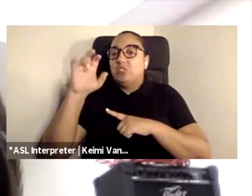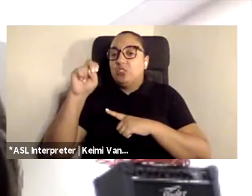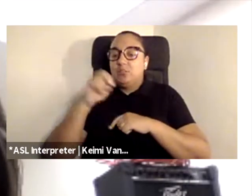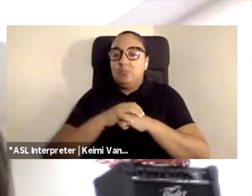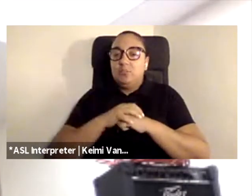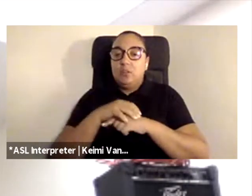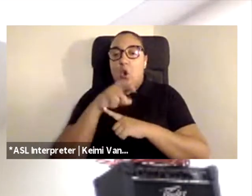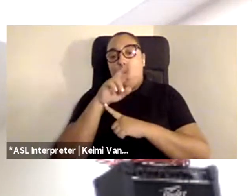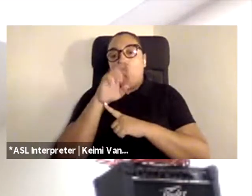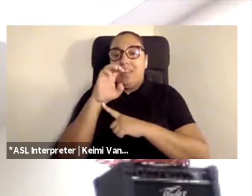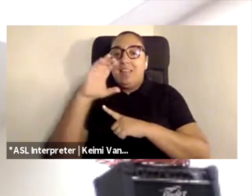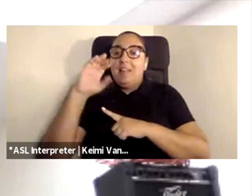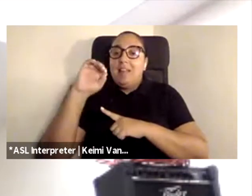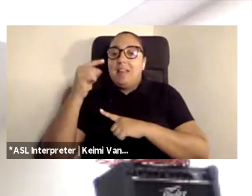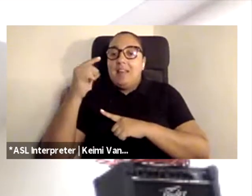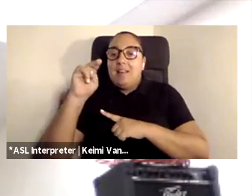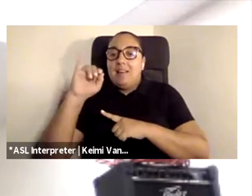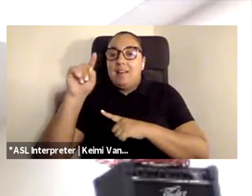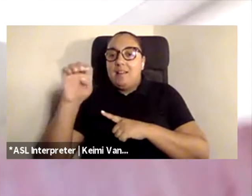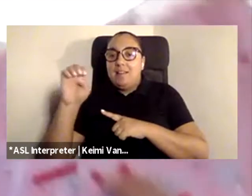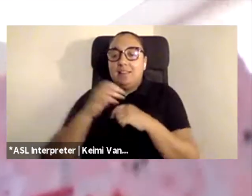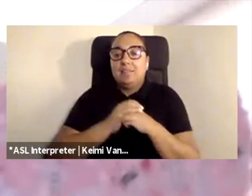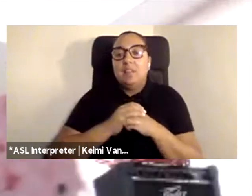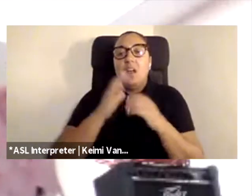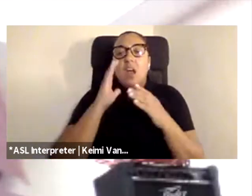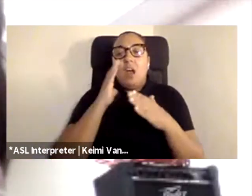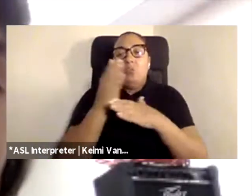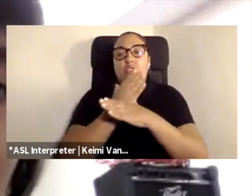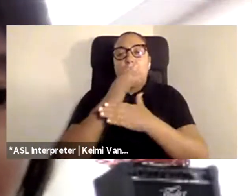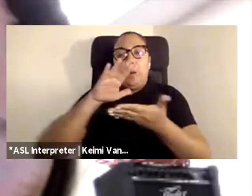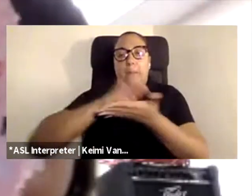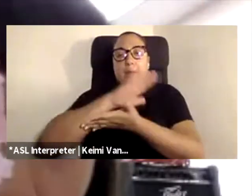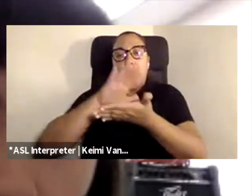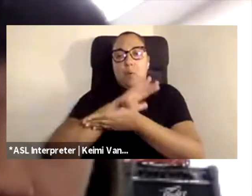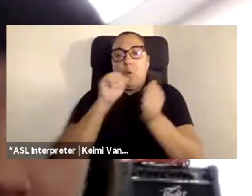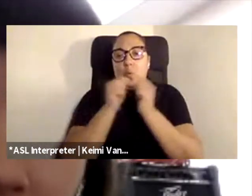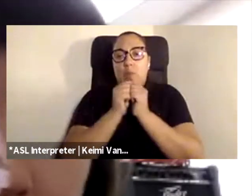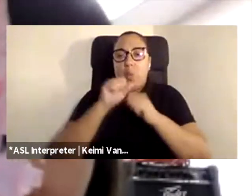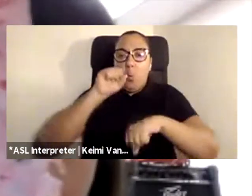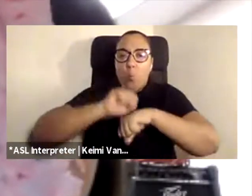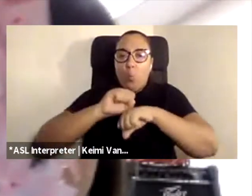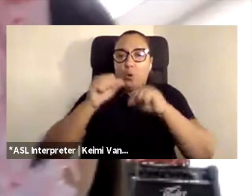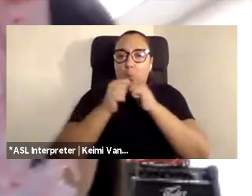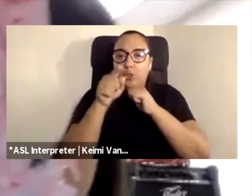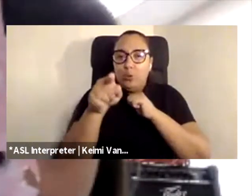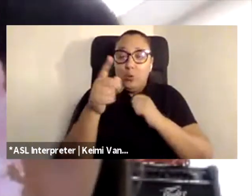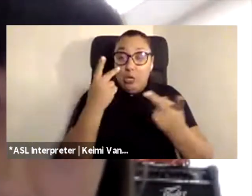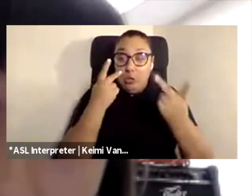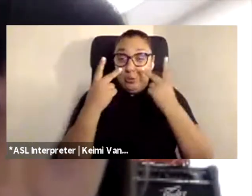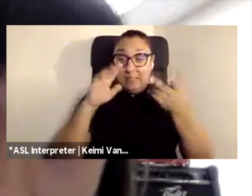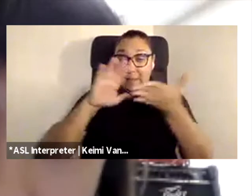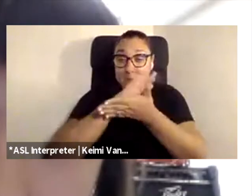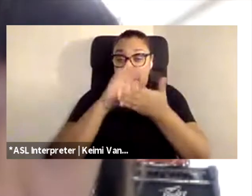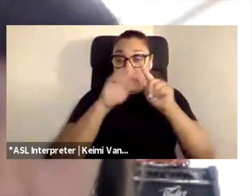Today, I wanted to share a piece of paper from the work with you. I'm holding it up to the camera right